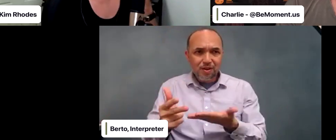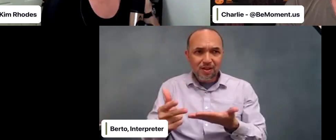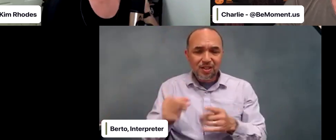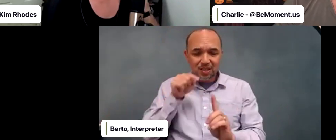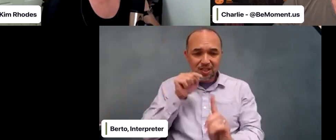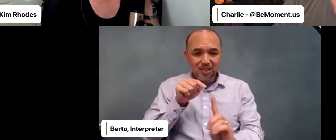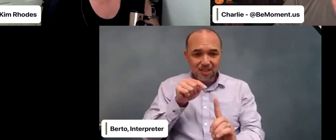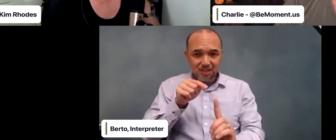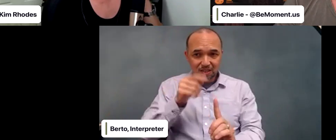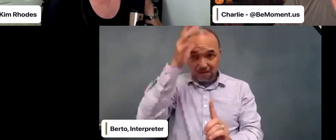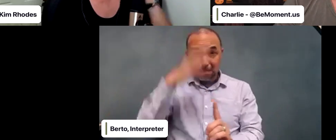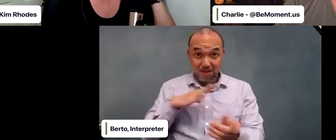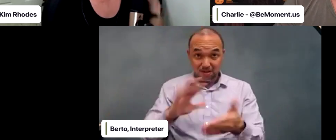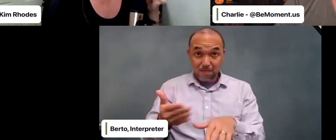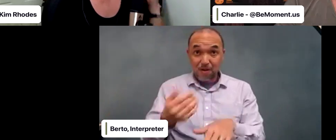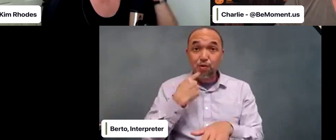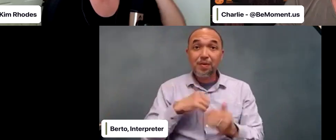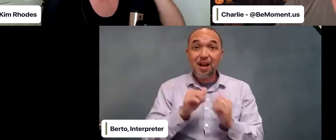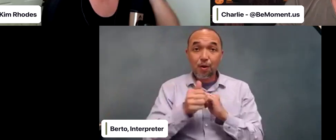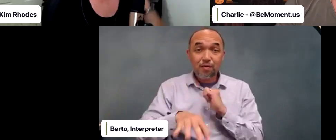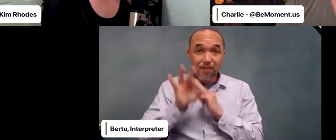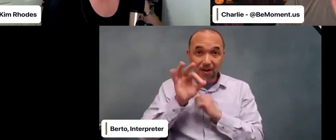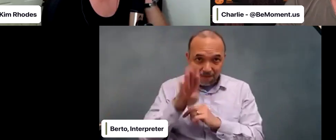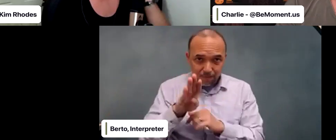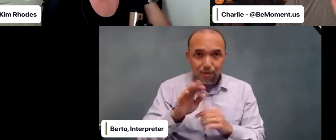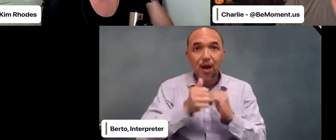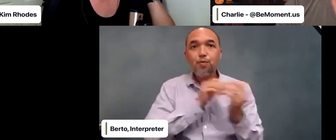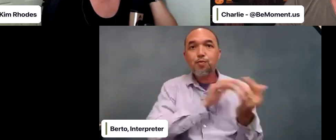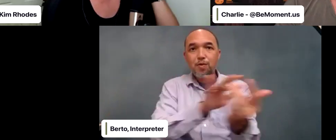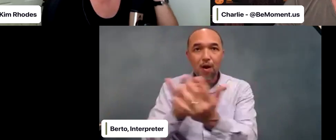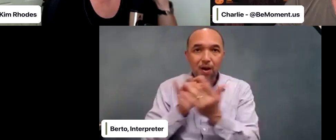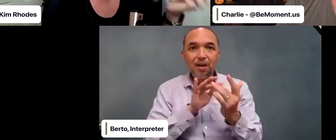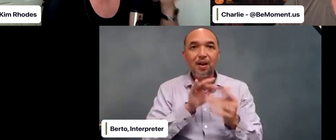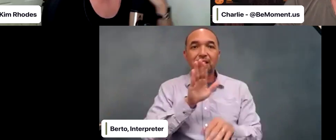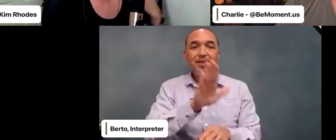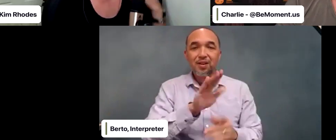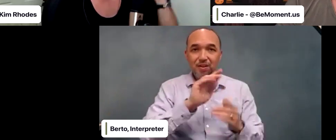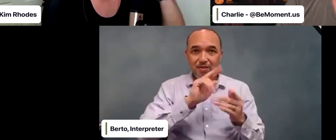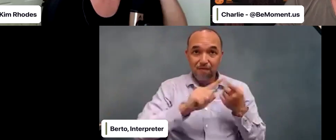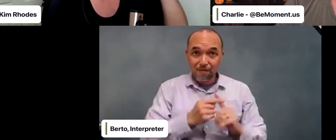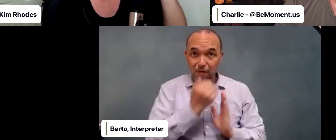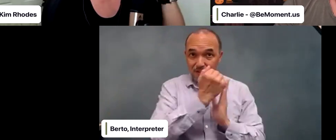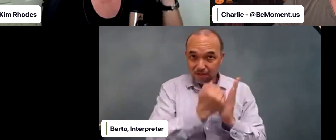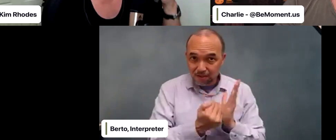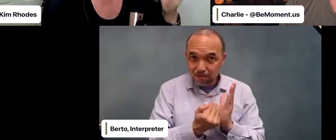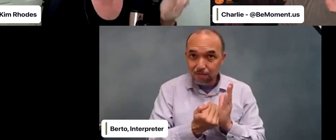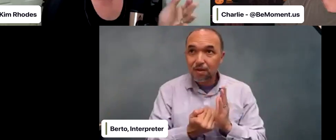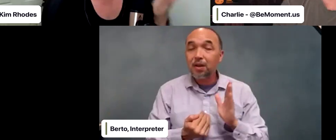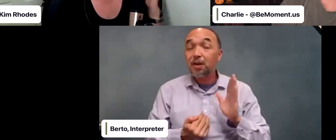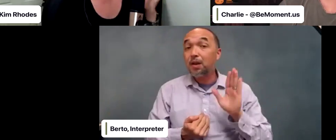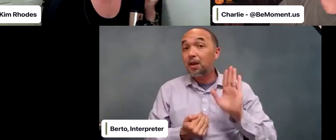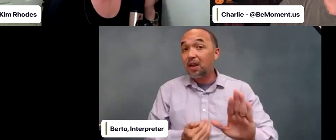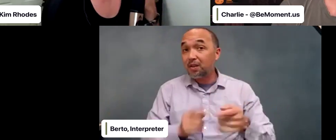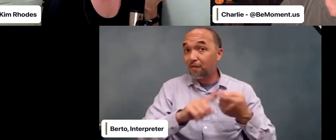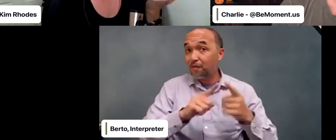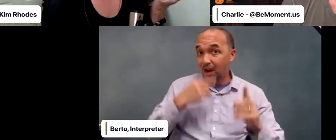friend had a dream the night before that someone was going to call her. She should believe me. I ended up talking